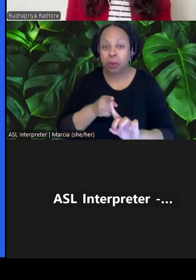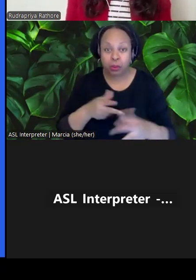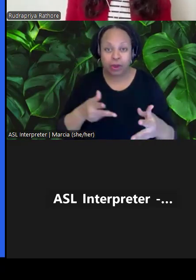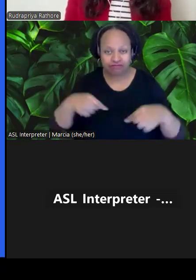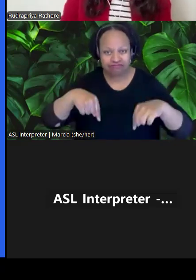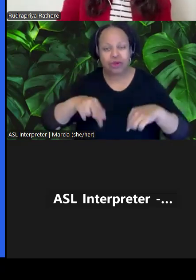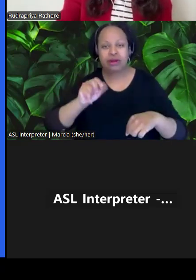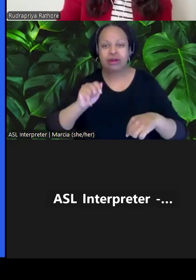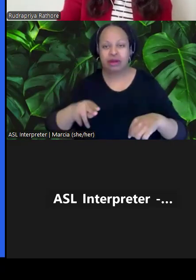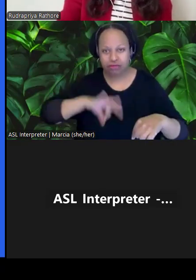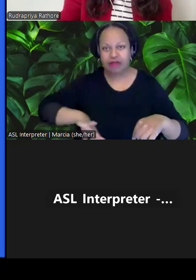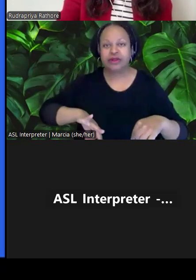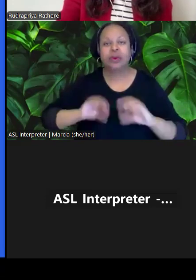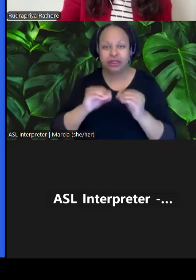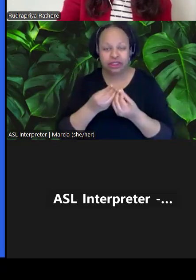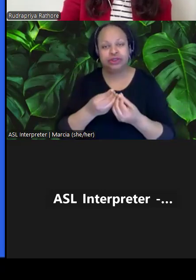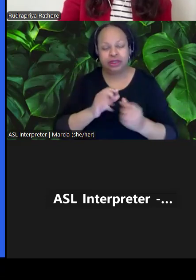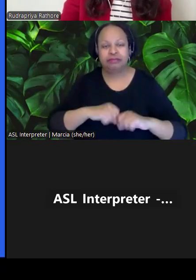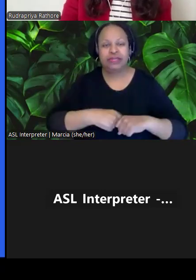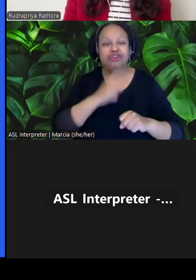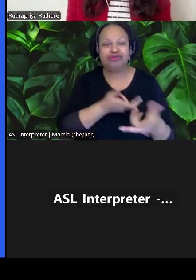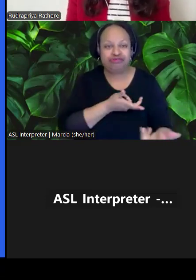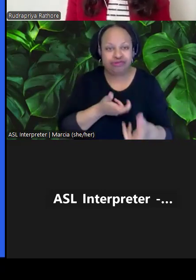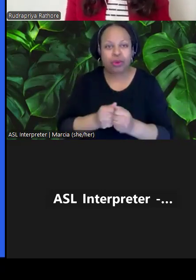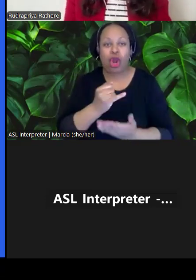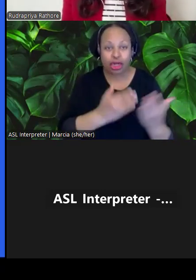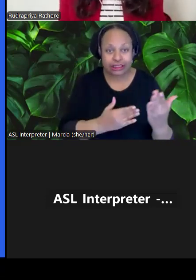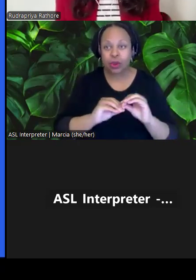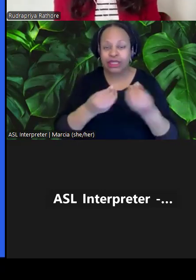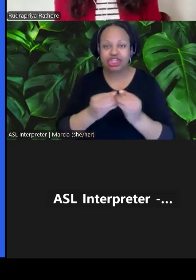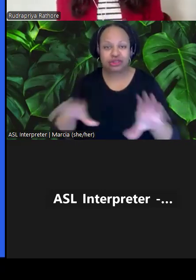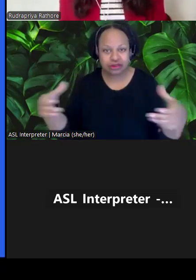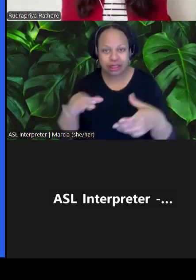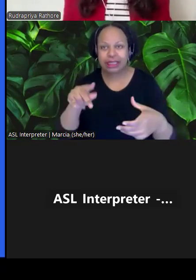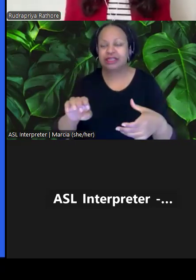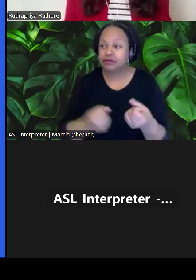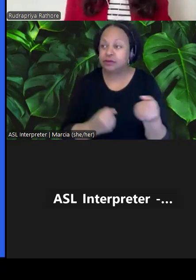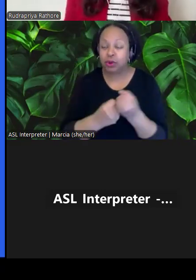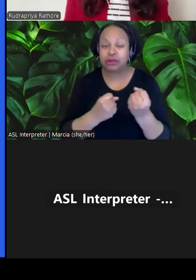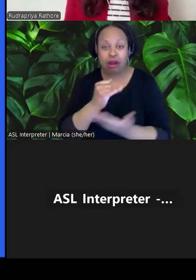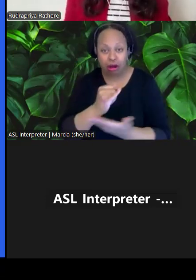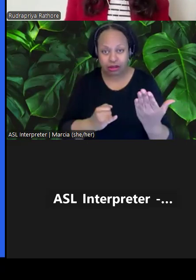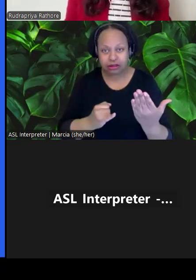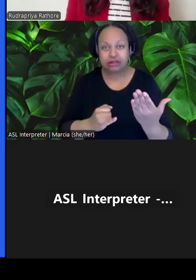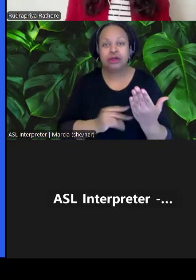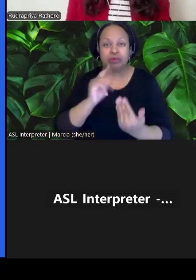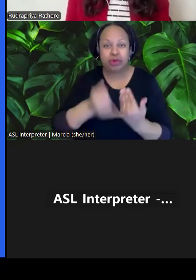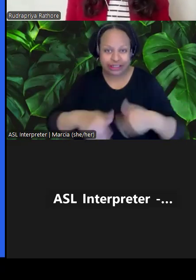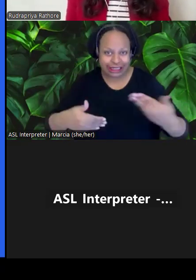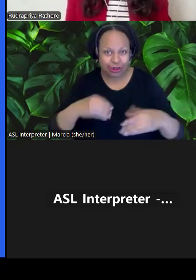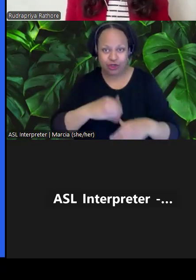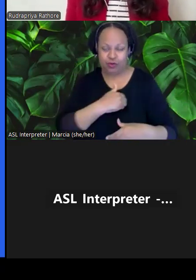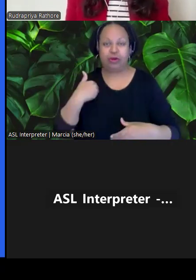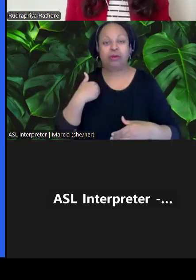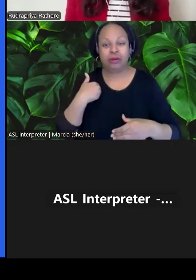with artists, organizations, and collectives to support the arts in the city and to fund your projects and performances